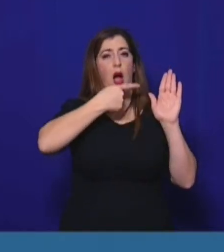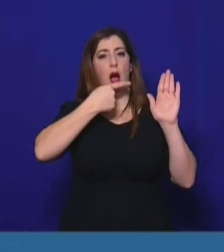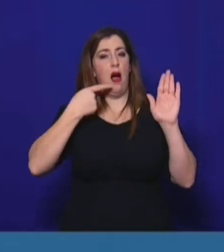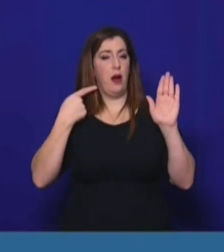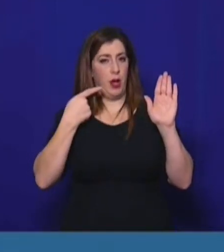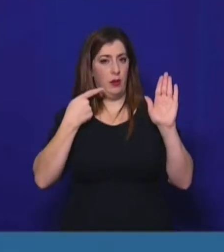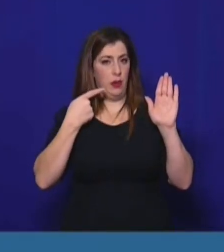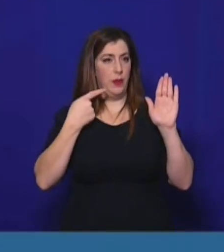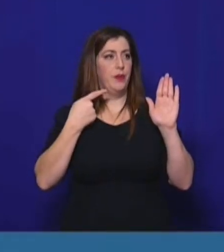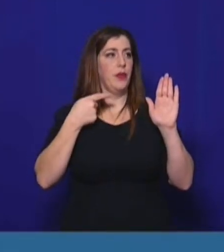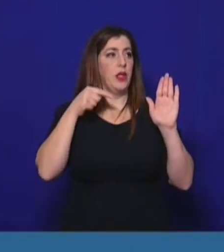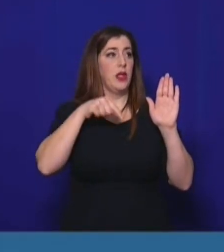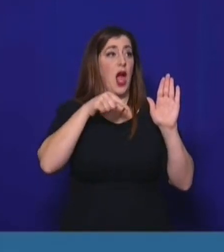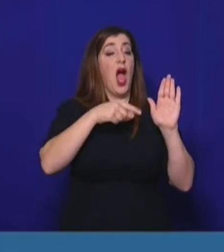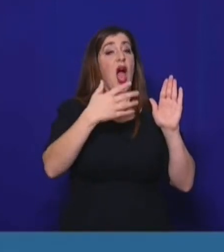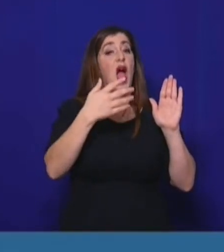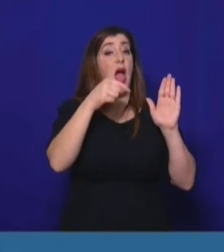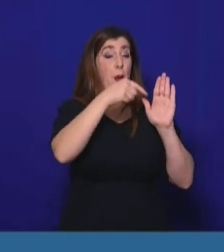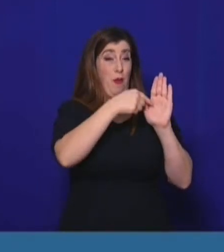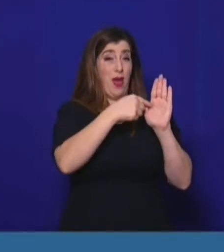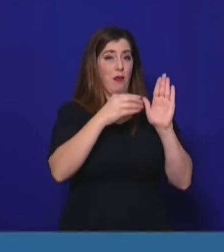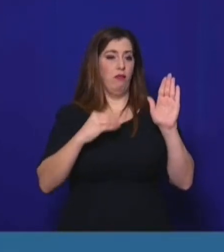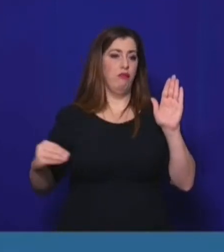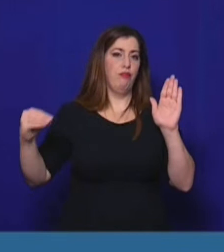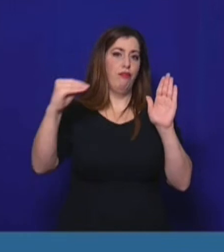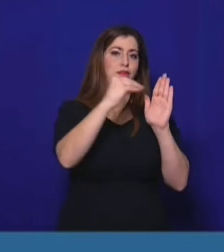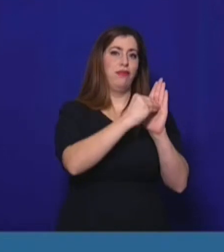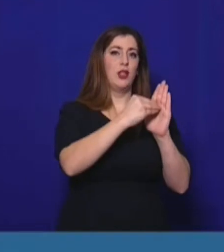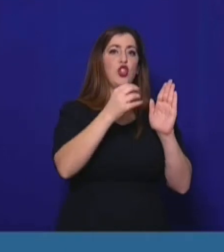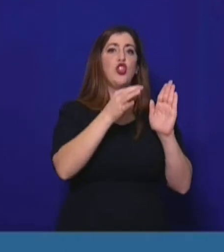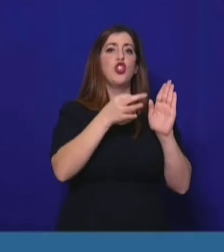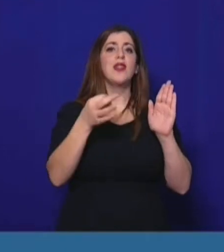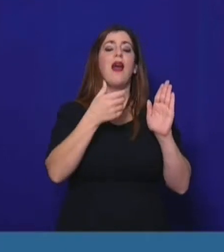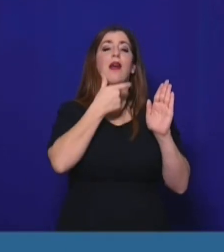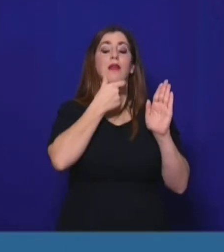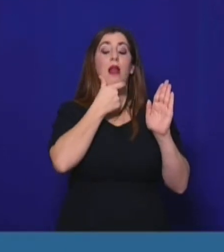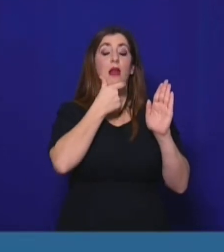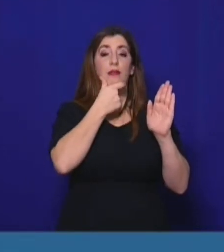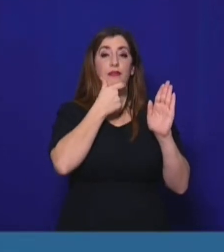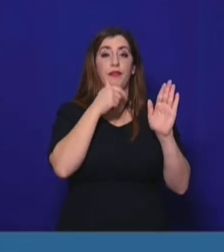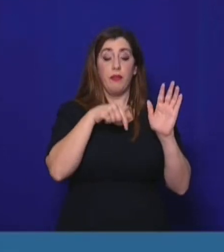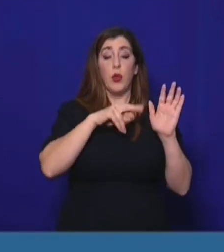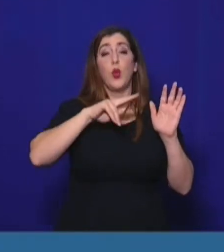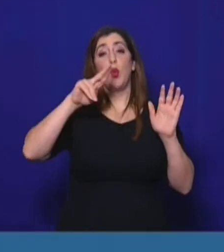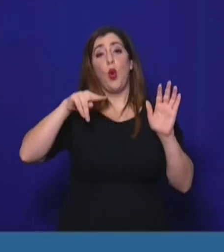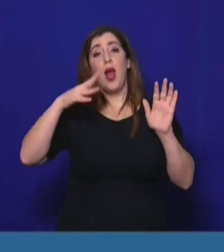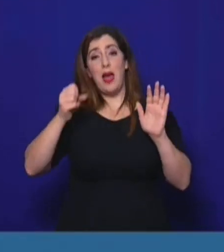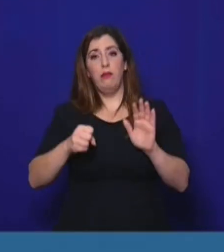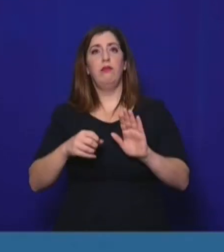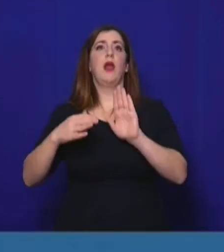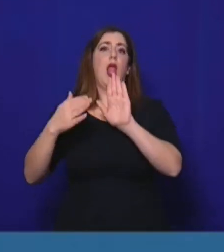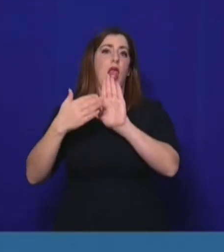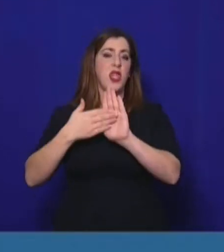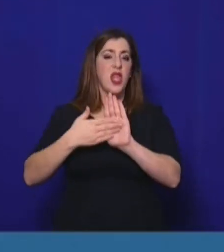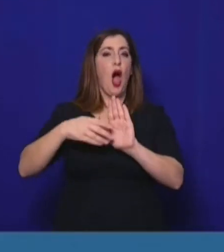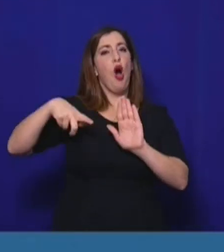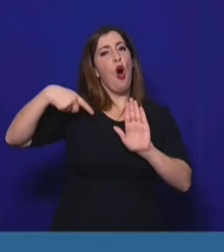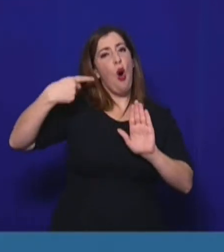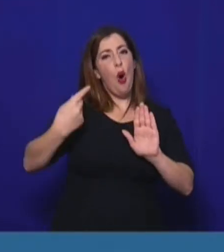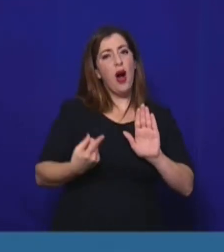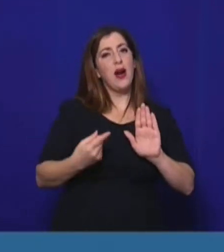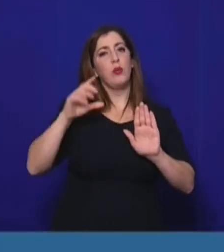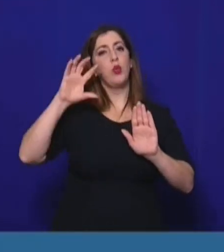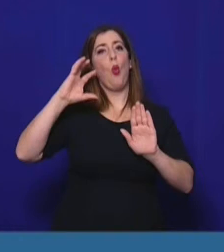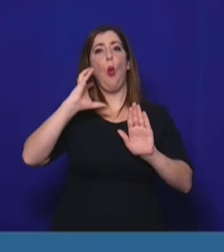fosthom infakkarkom daħlet ukoll l-Ingilterra, però wkoll għandna lista ta' amber countries li dawn jista' jkun hemm in-nies jistgħu jiġu minn